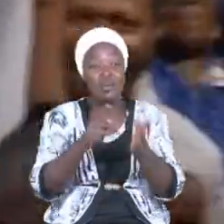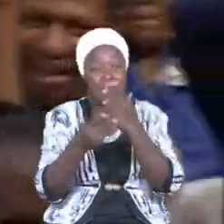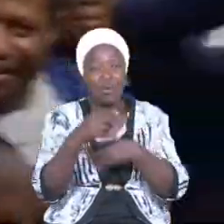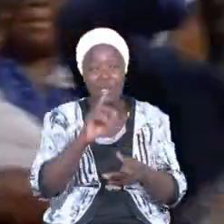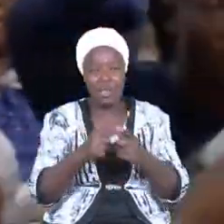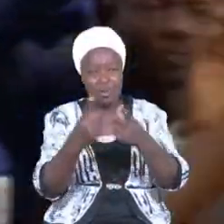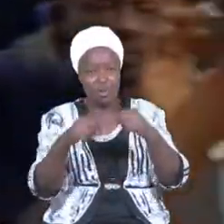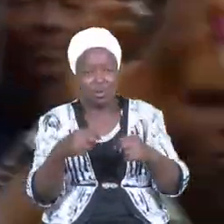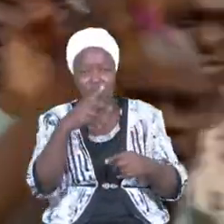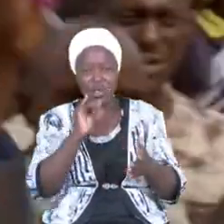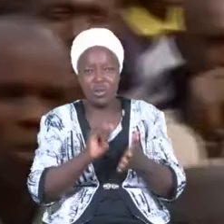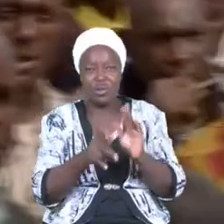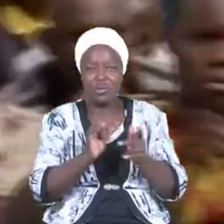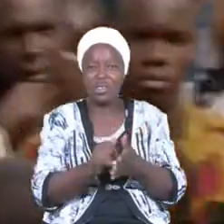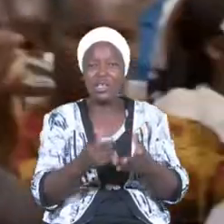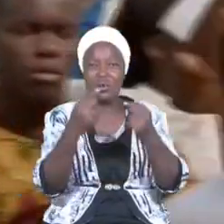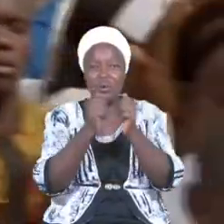Your life is preserved now.